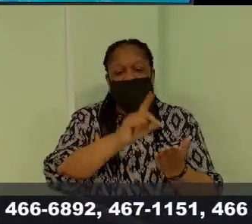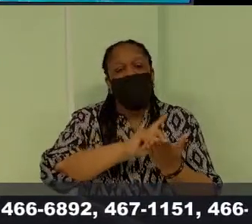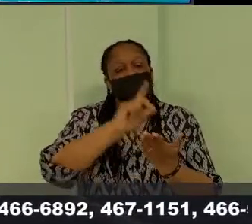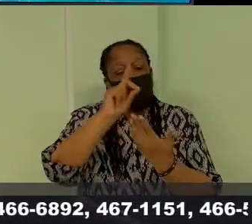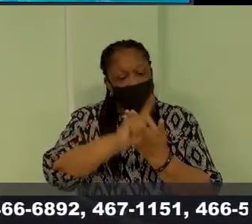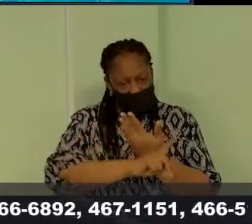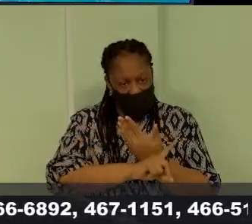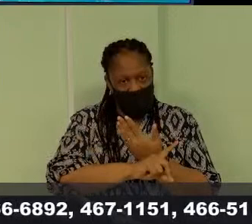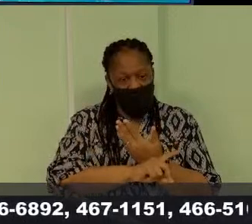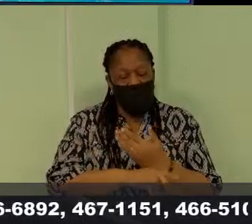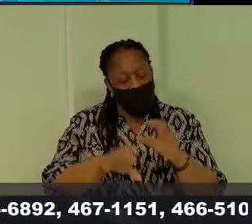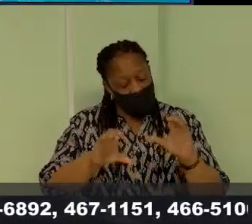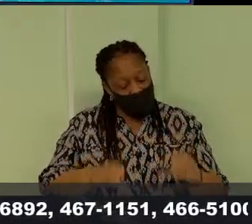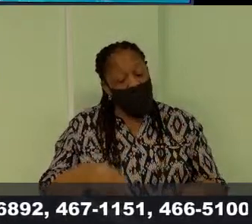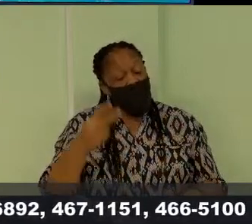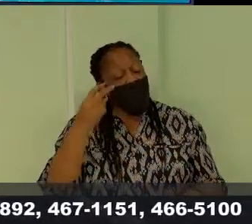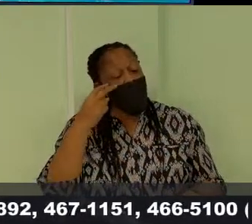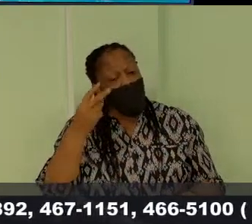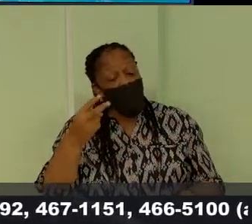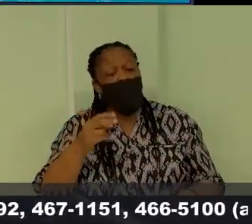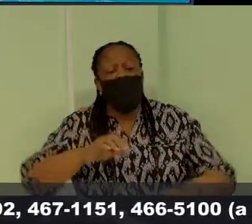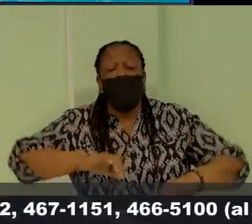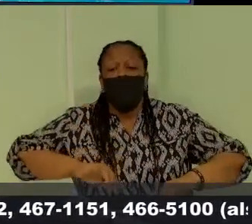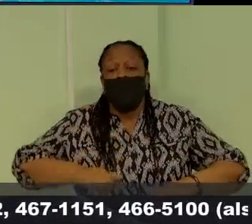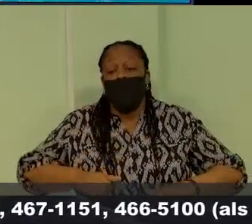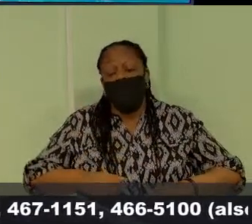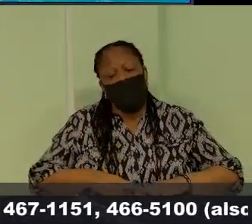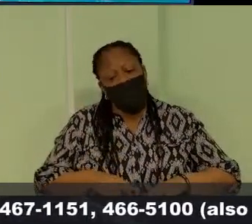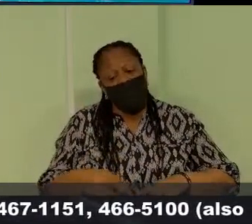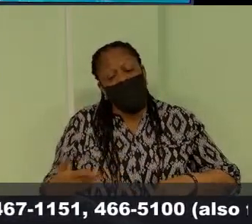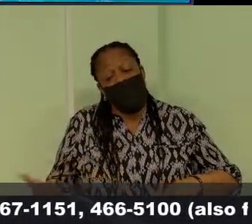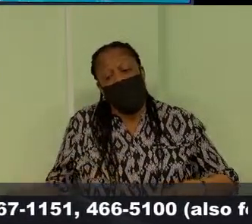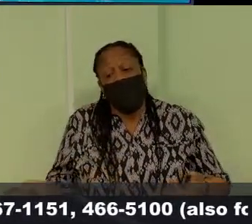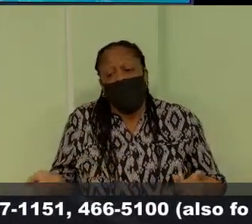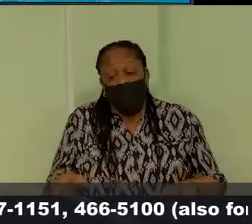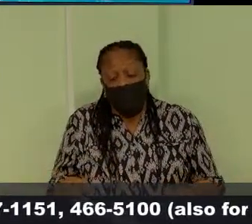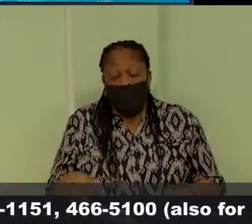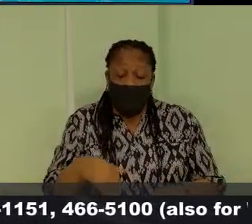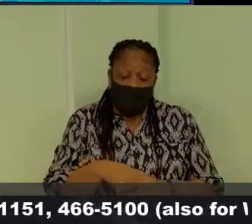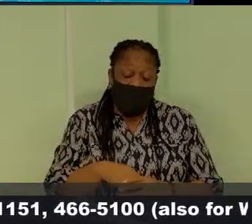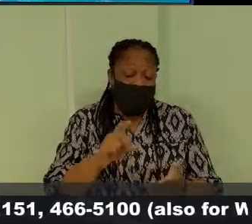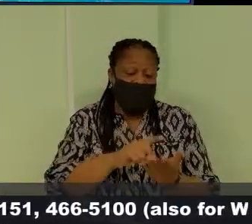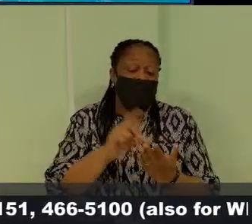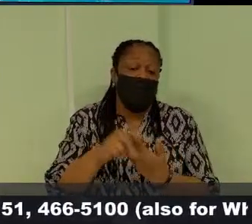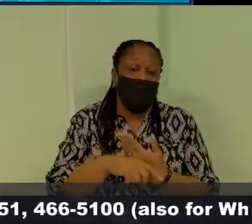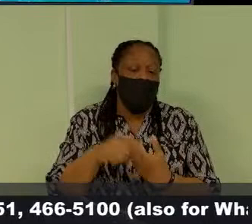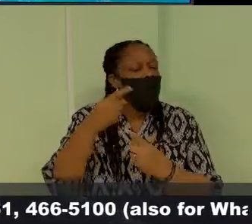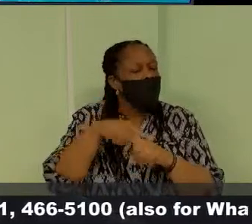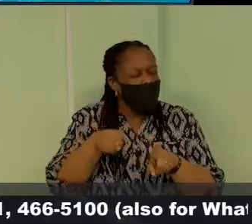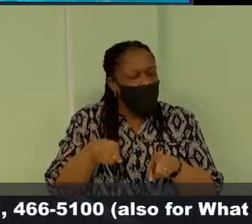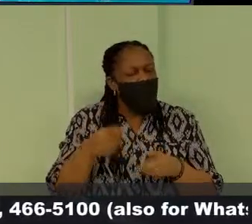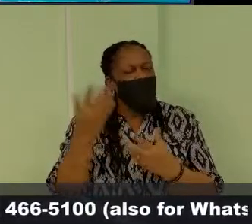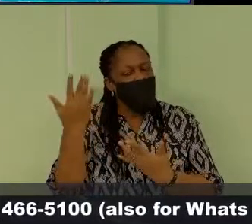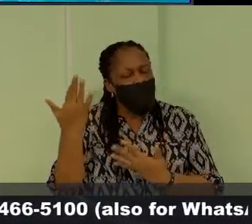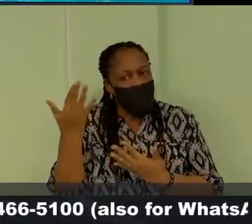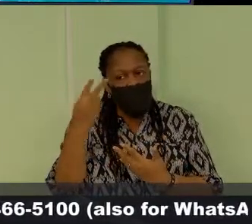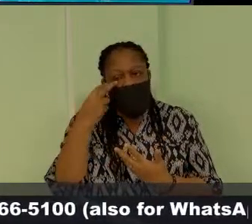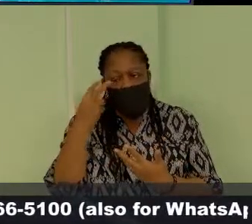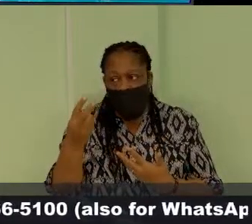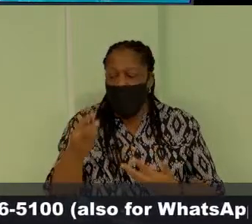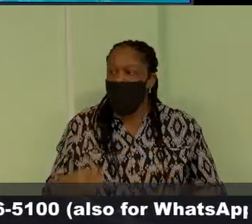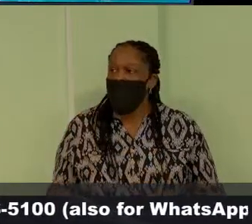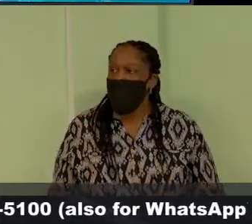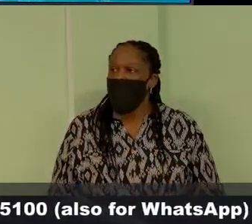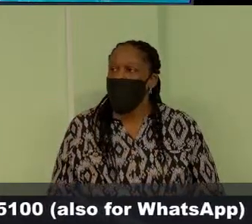occur in person. But as we open our borders, we have to remember that we need to, number one,